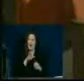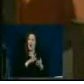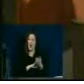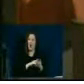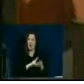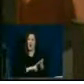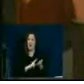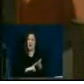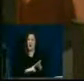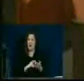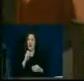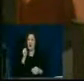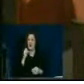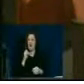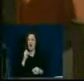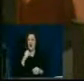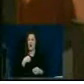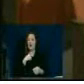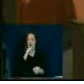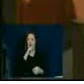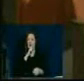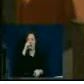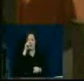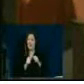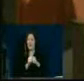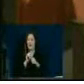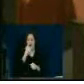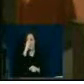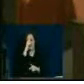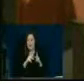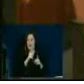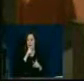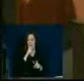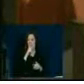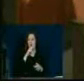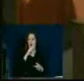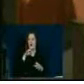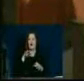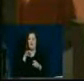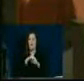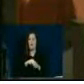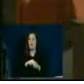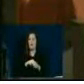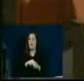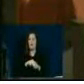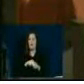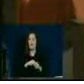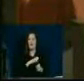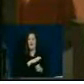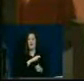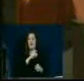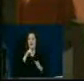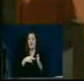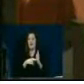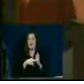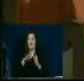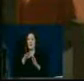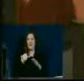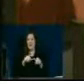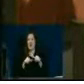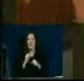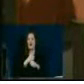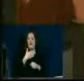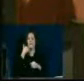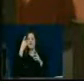contract. So I don't necessarily agree with that. I think the people who are elected for the elected officials need to represent their areas and make the